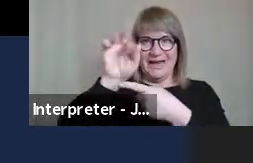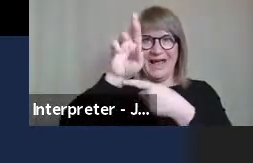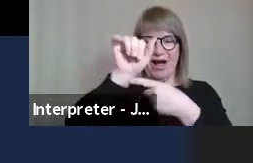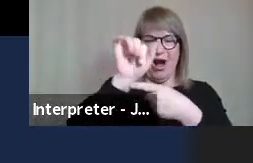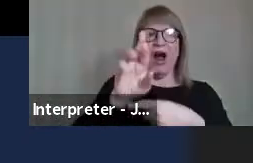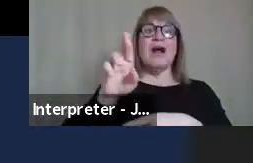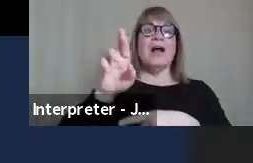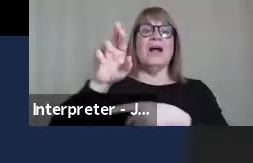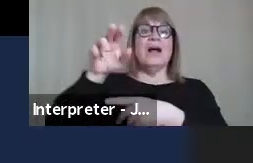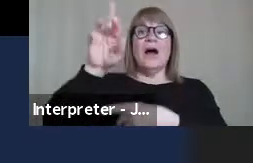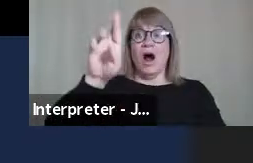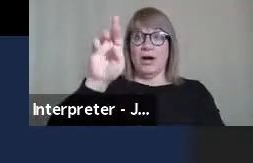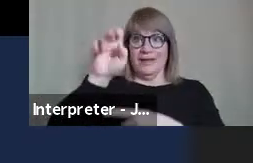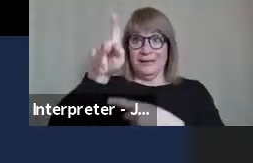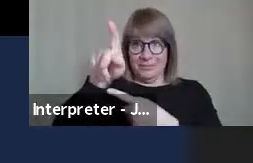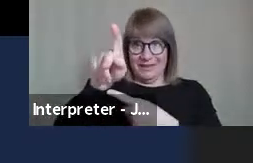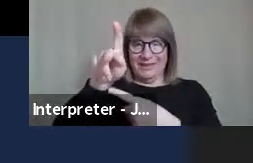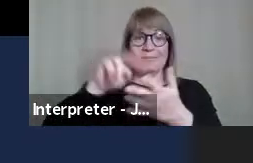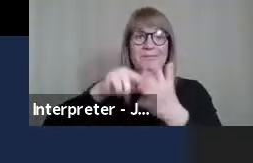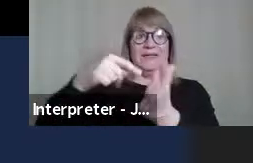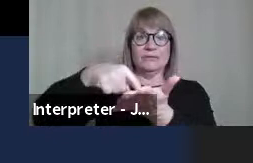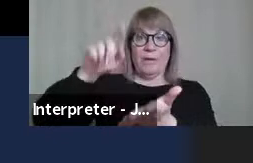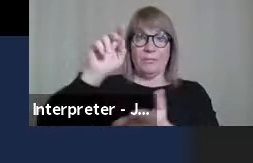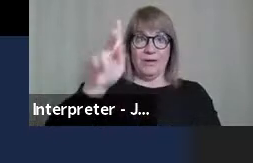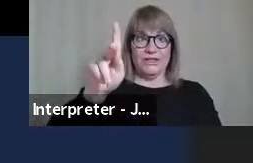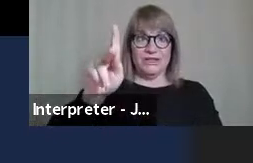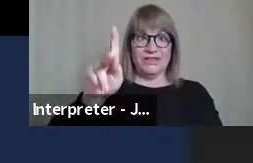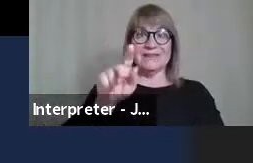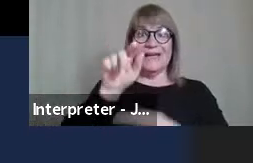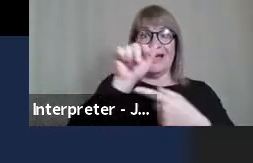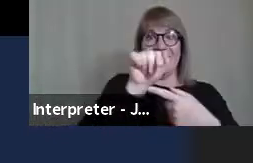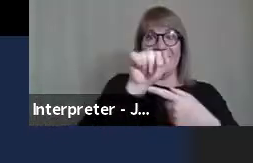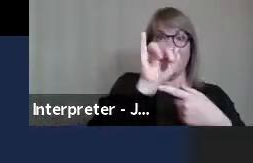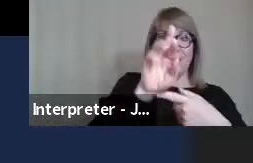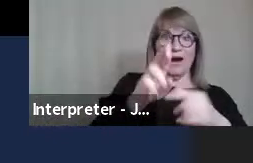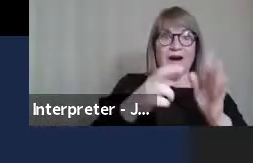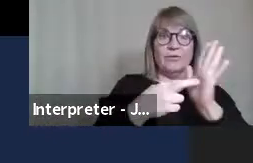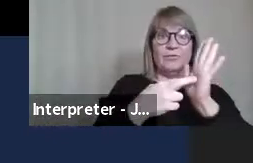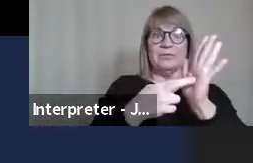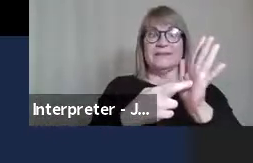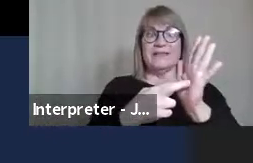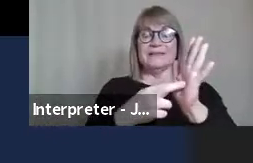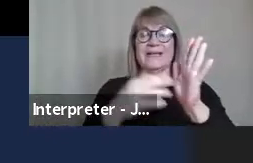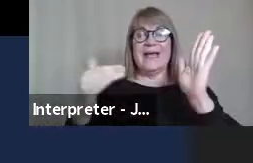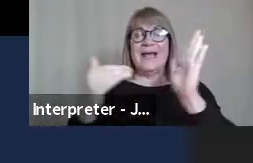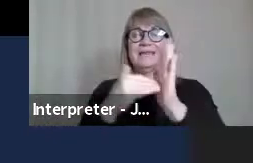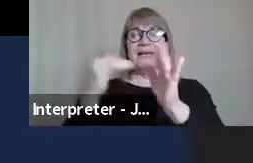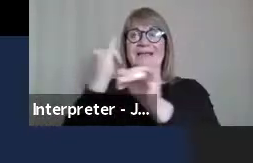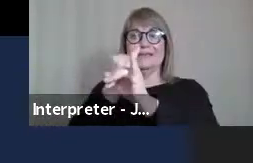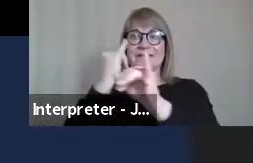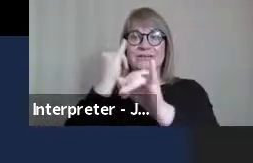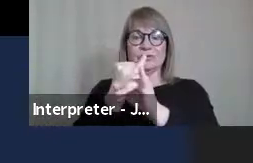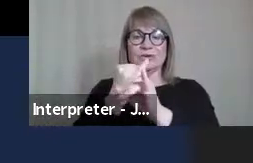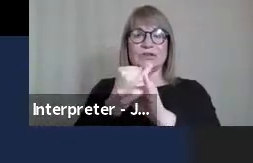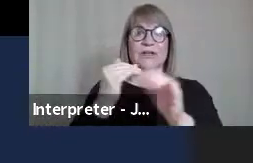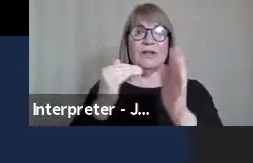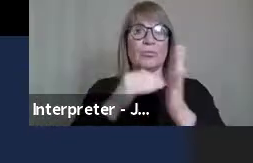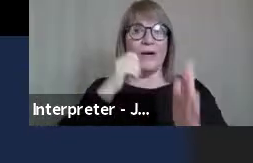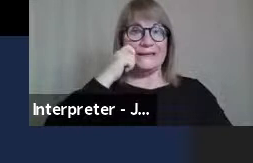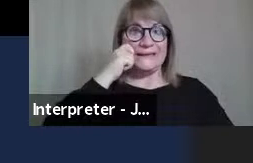the rep and the word preparations and the air stands for uh the anti-institutional